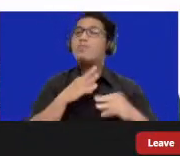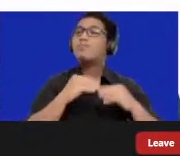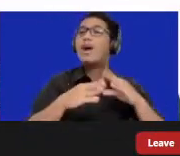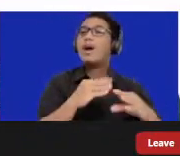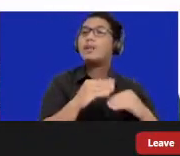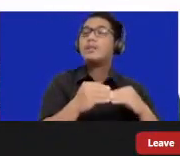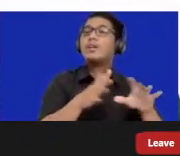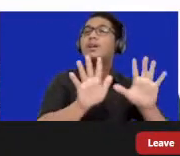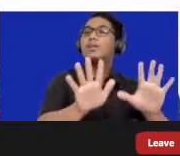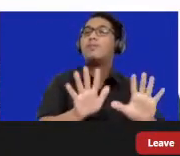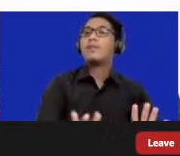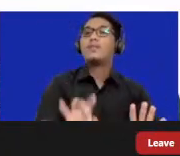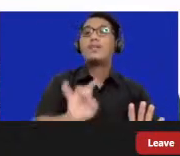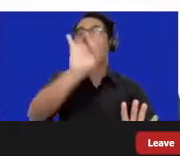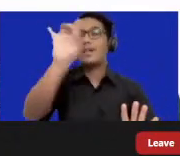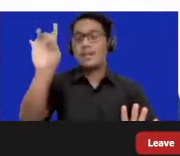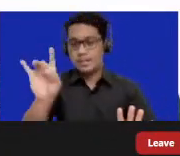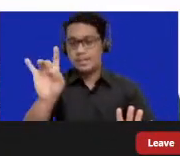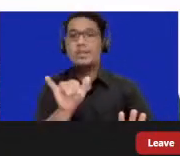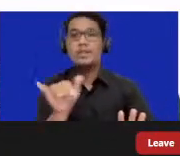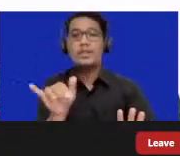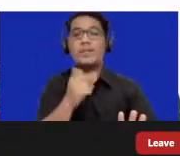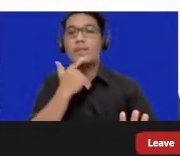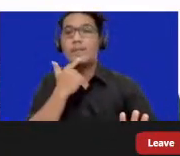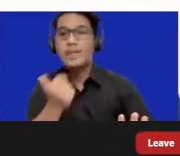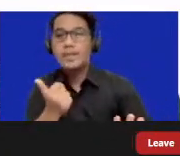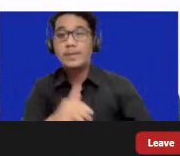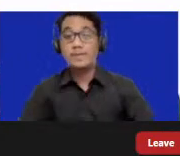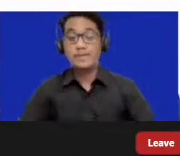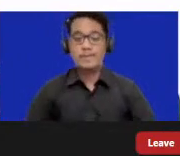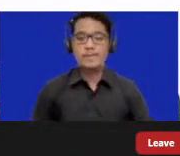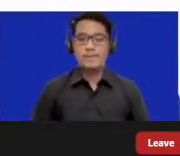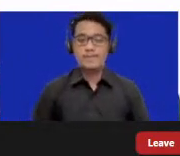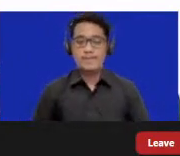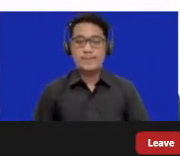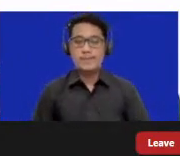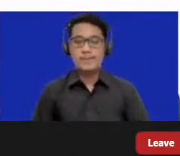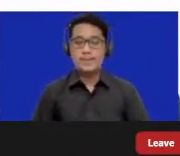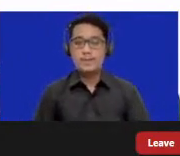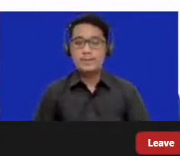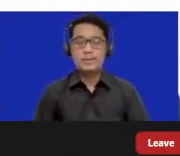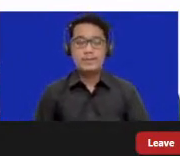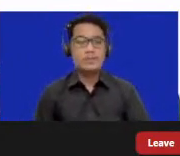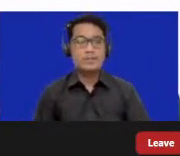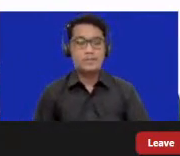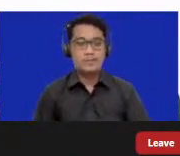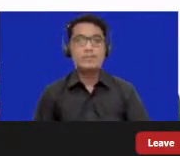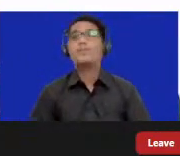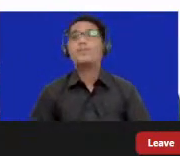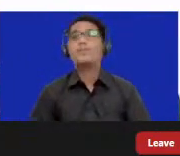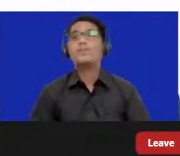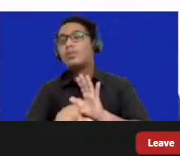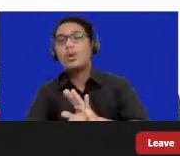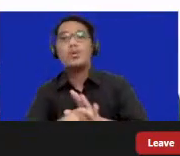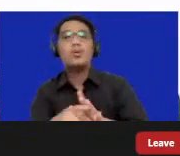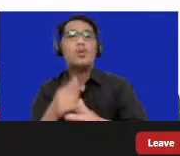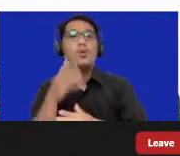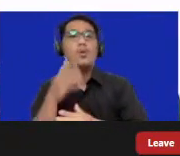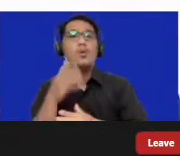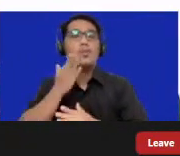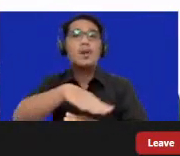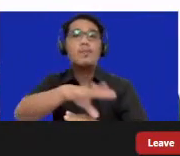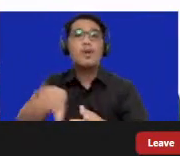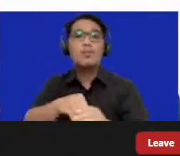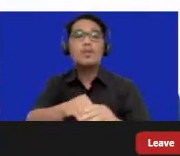important. Very prominent became the involvement of women in our discussions in both